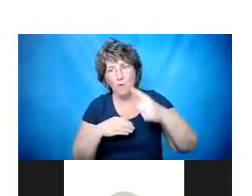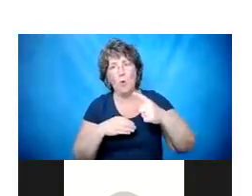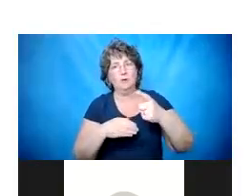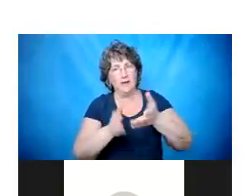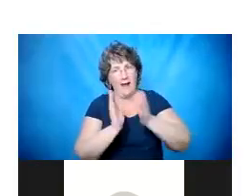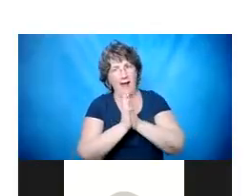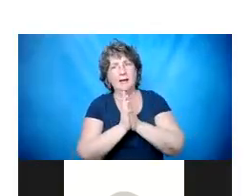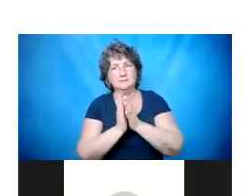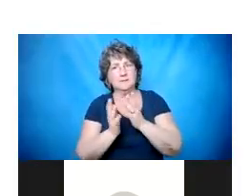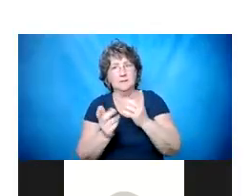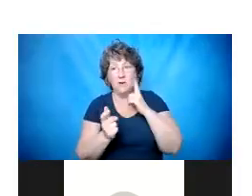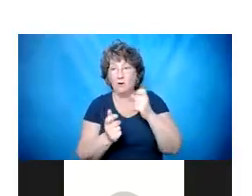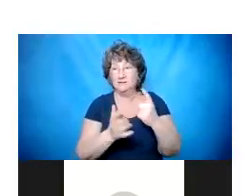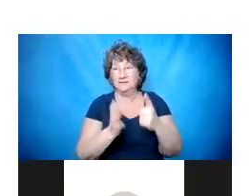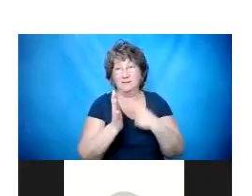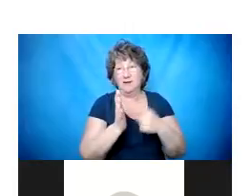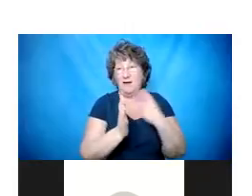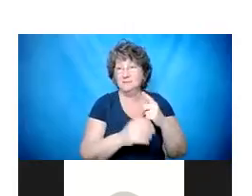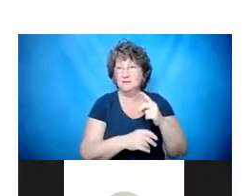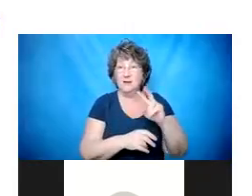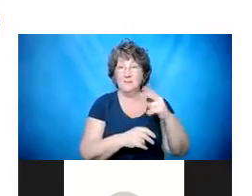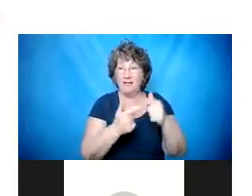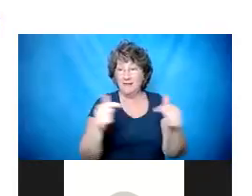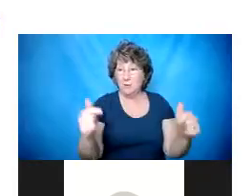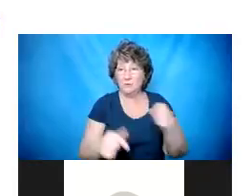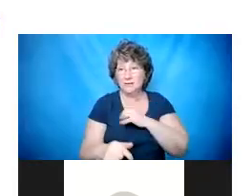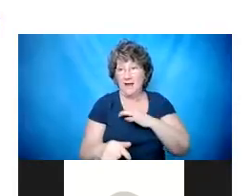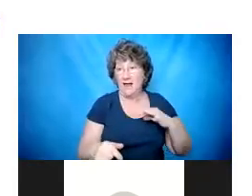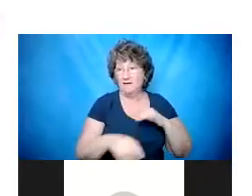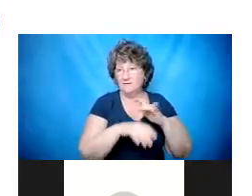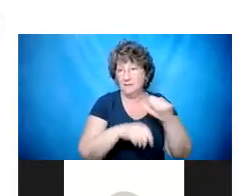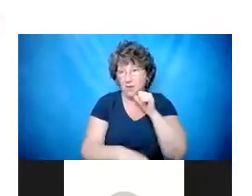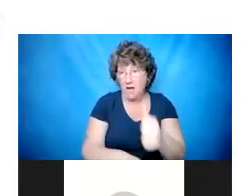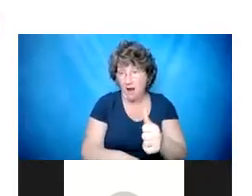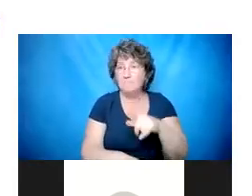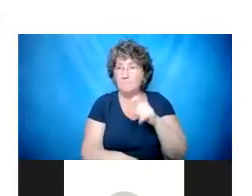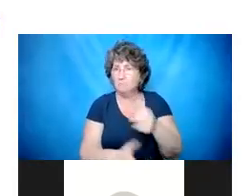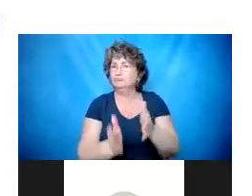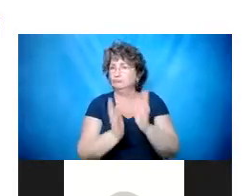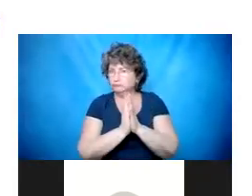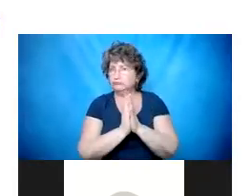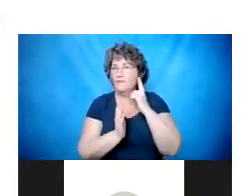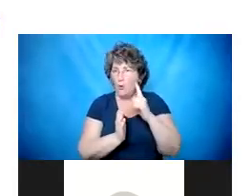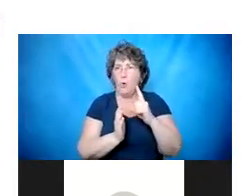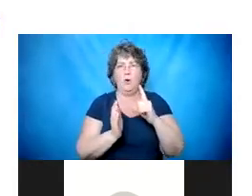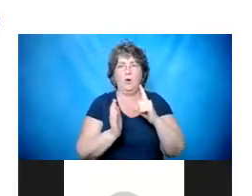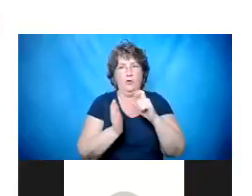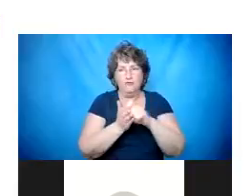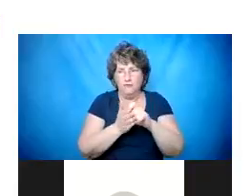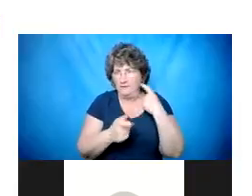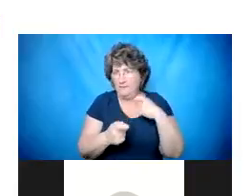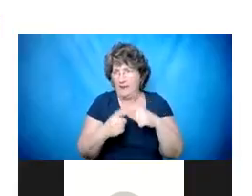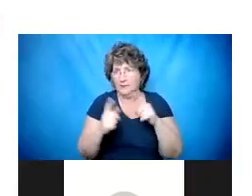available. So thank you so much, Imara. Next slide, please. Today, I will be talking about the Navigator Promotoras